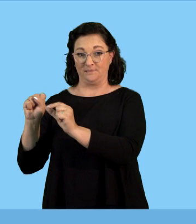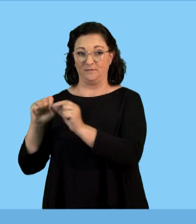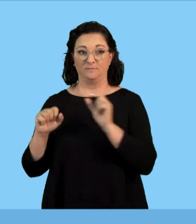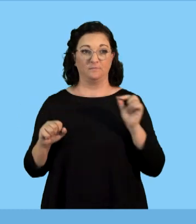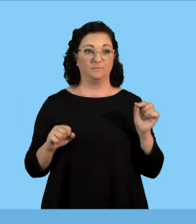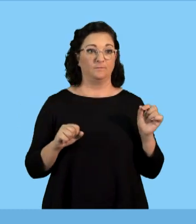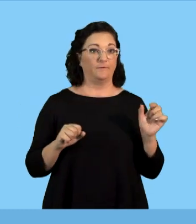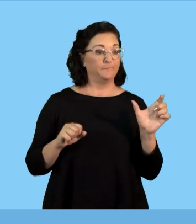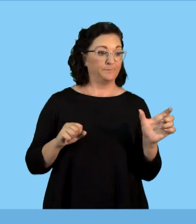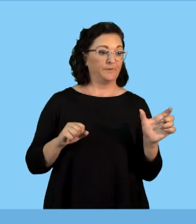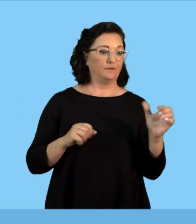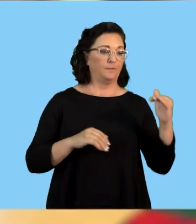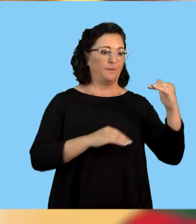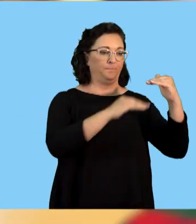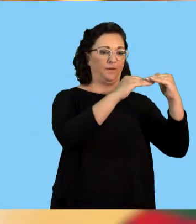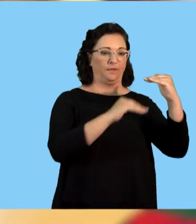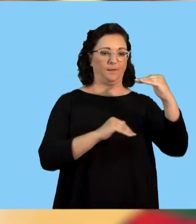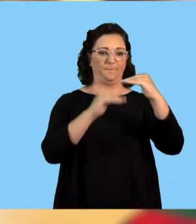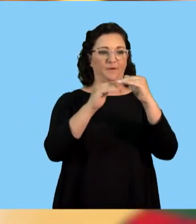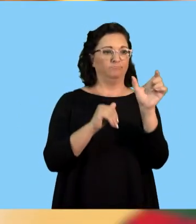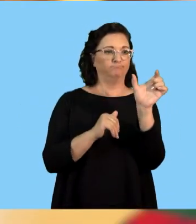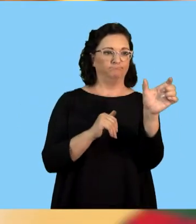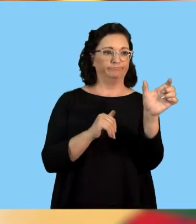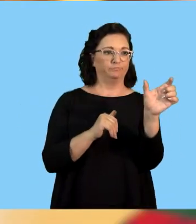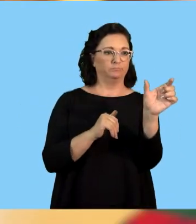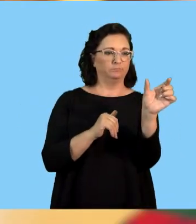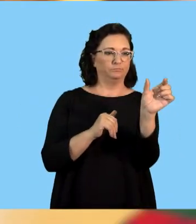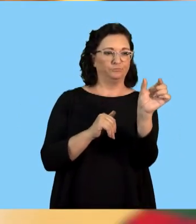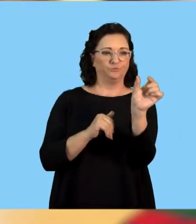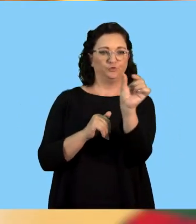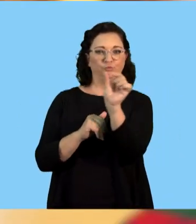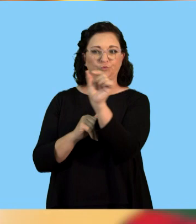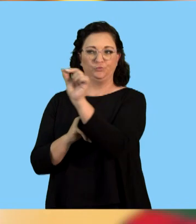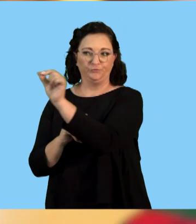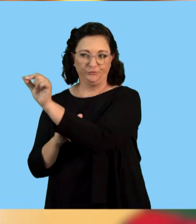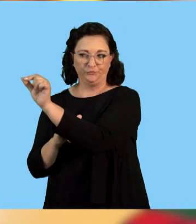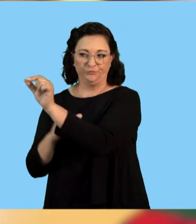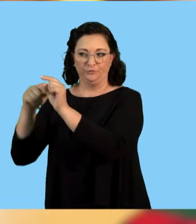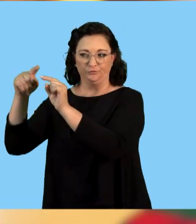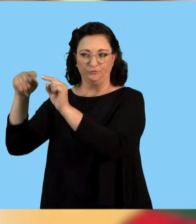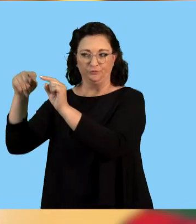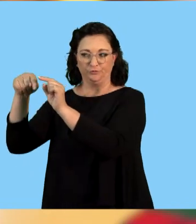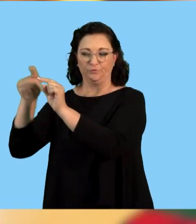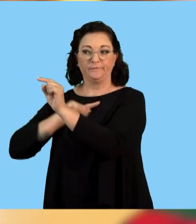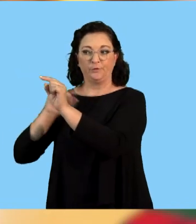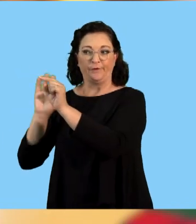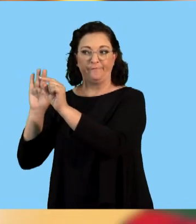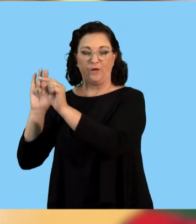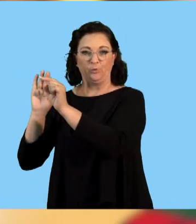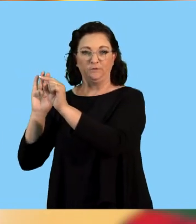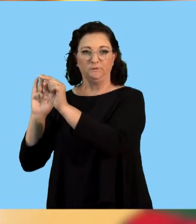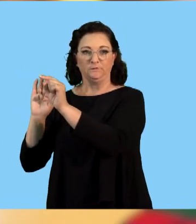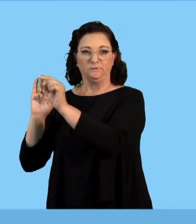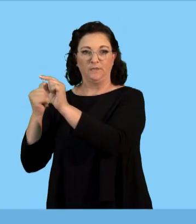Remember, wavelength is measured from peak to peak of 2 consecutive waves. So wavelength decreases, and because of that,